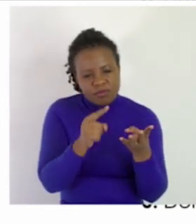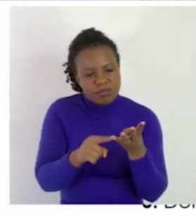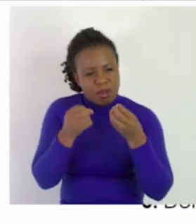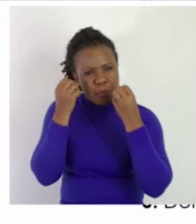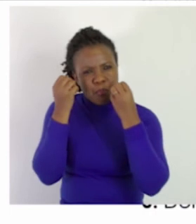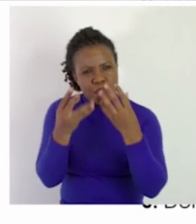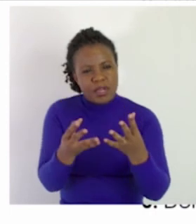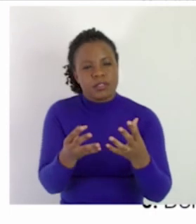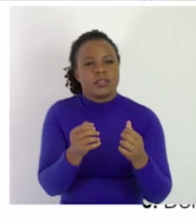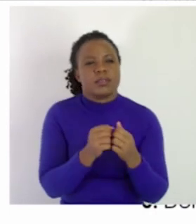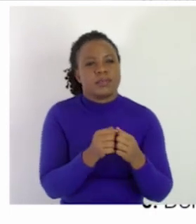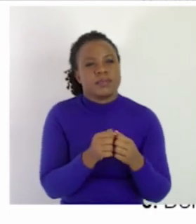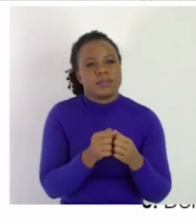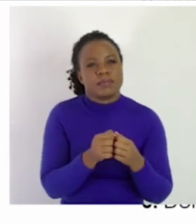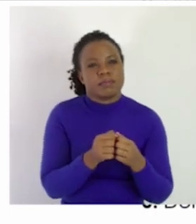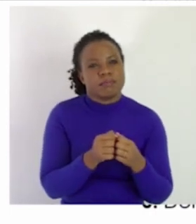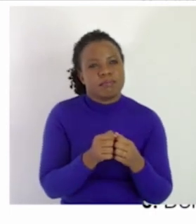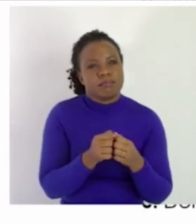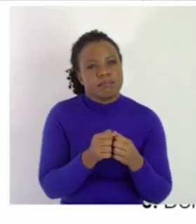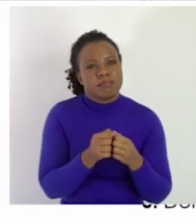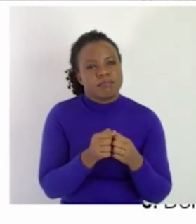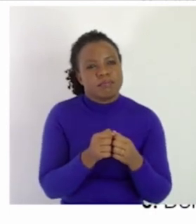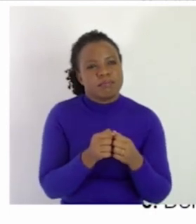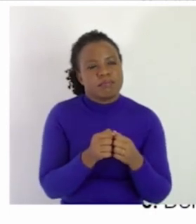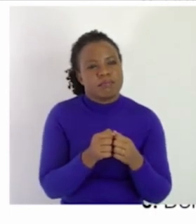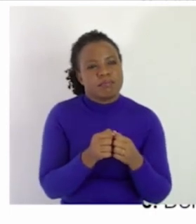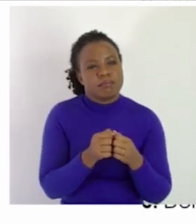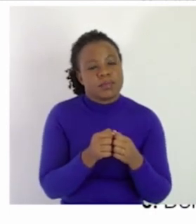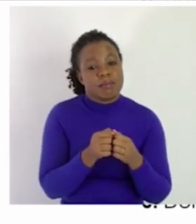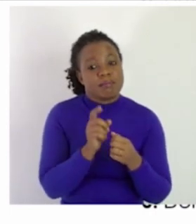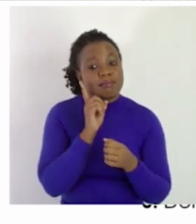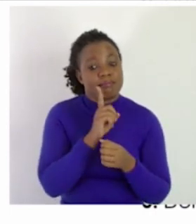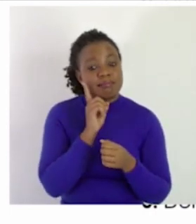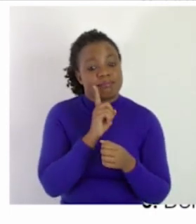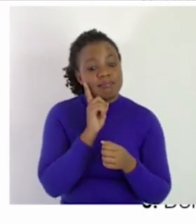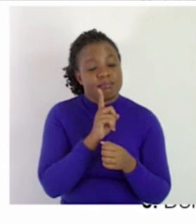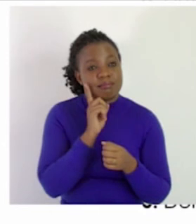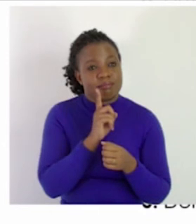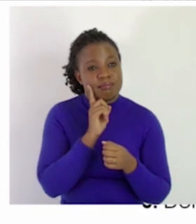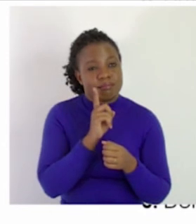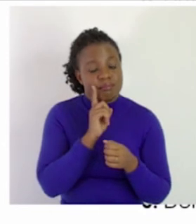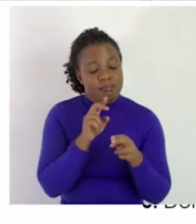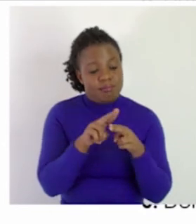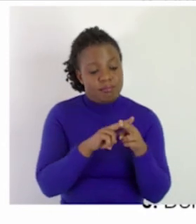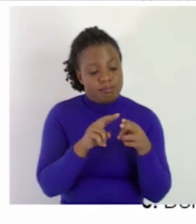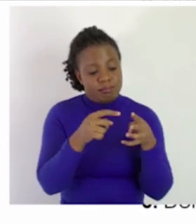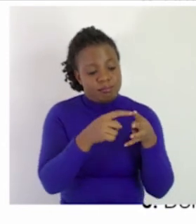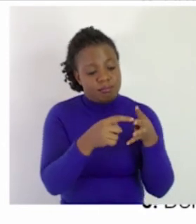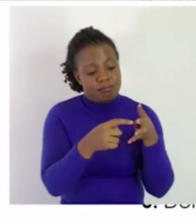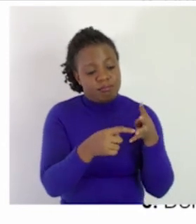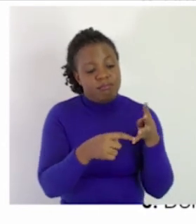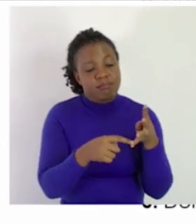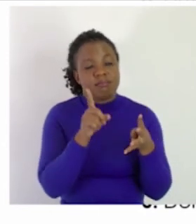and much. Right. You have to be very careful here when you use such items.